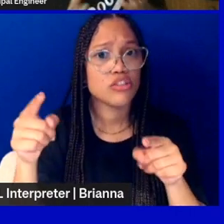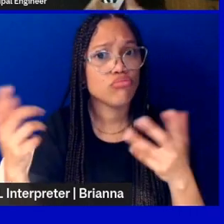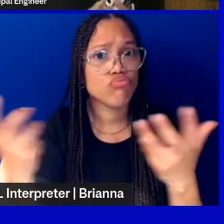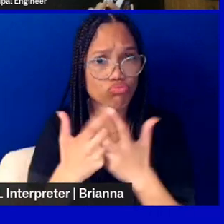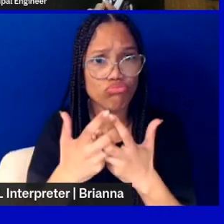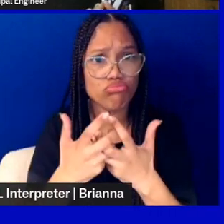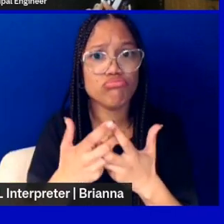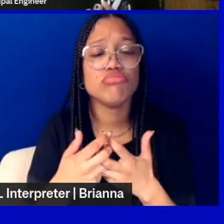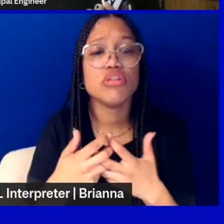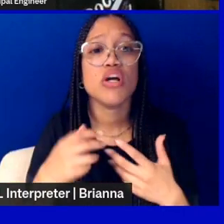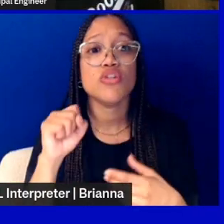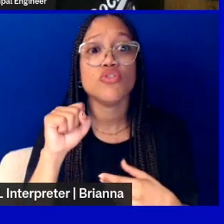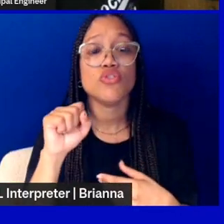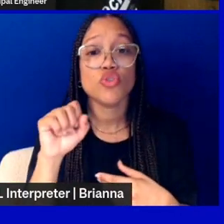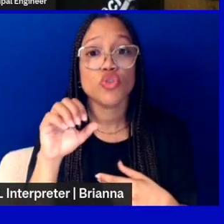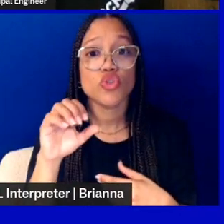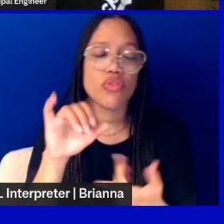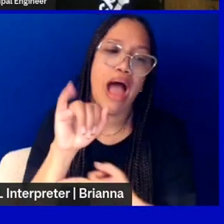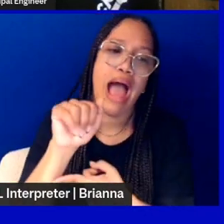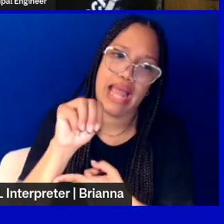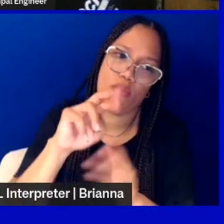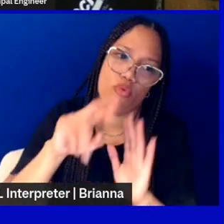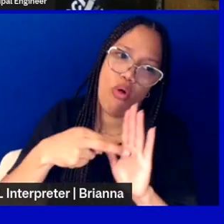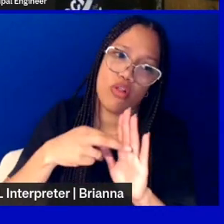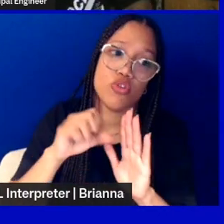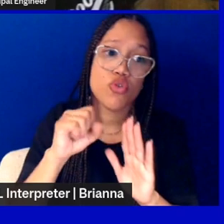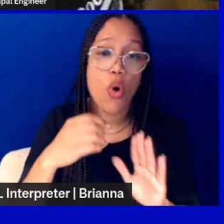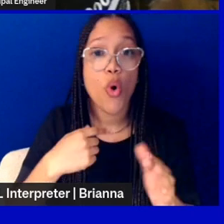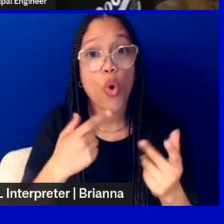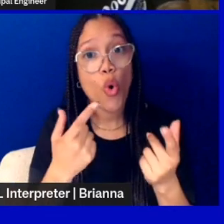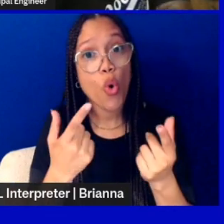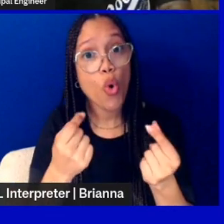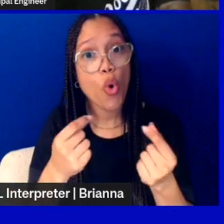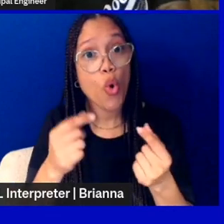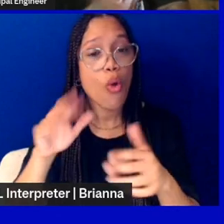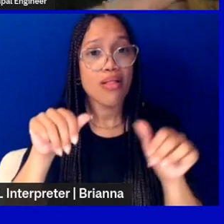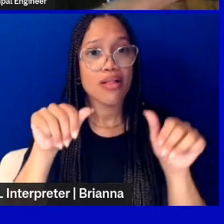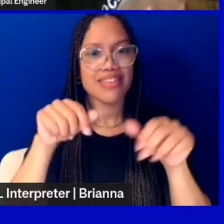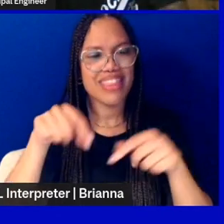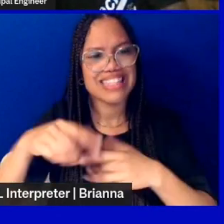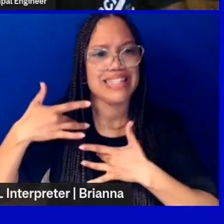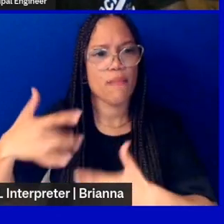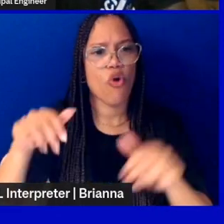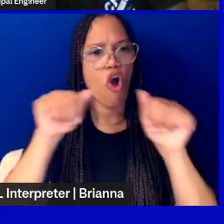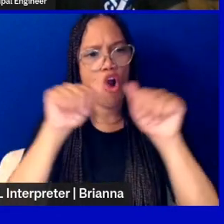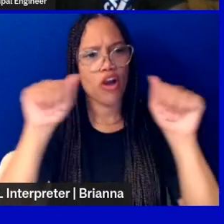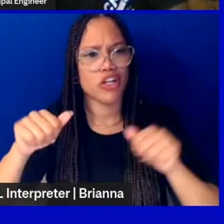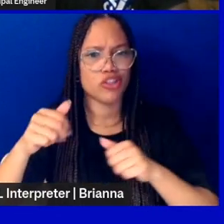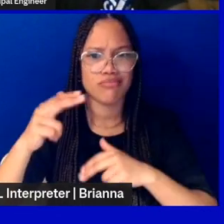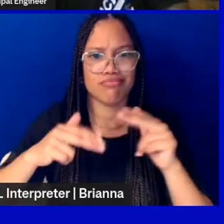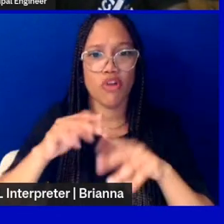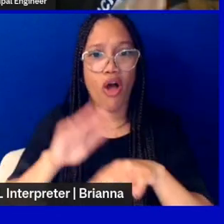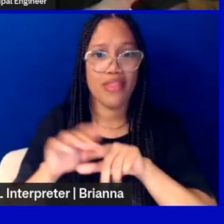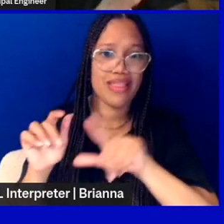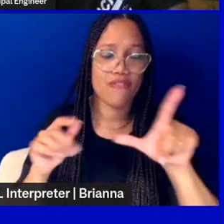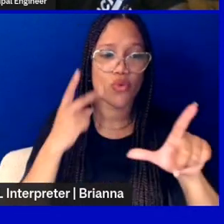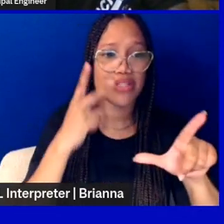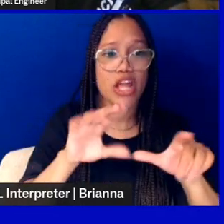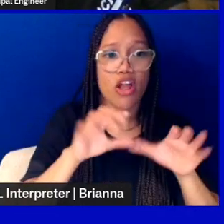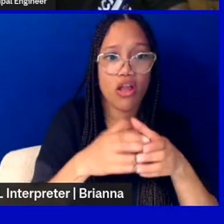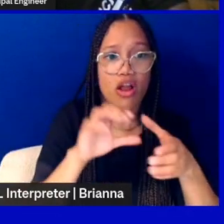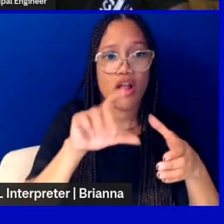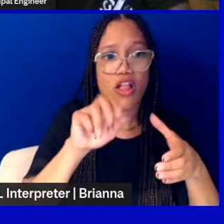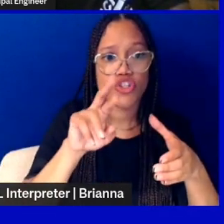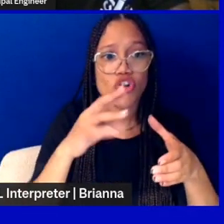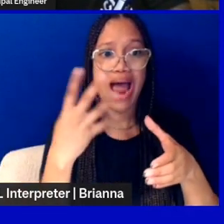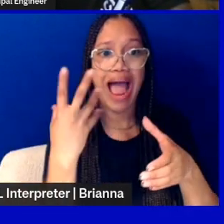So what essentially you are going to do here is, so this is a typical architecture. If you see, this is on the left side, you will see an on-prem cluster, which is completely